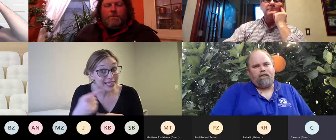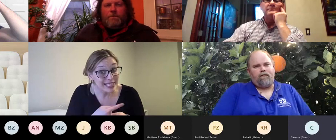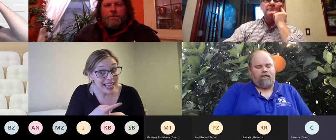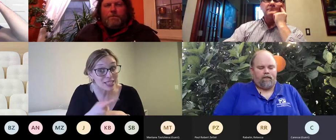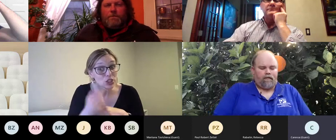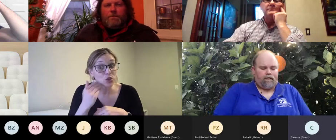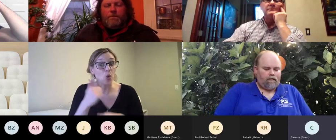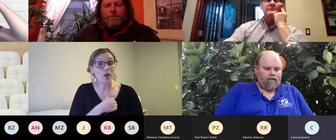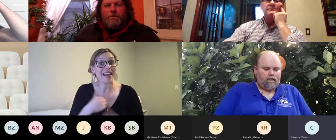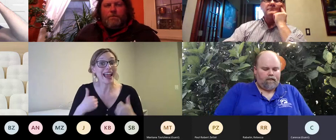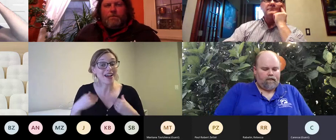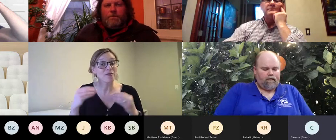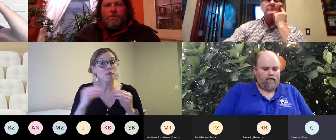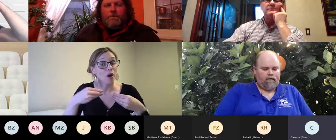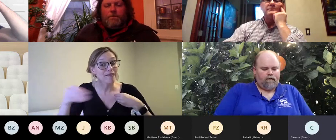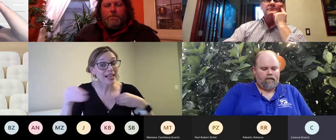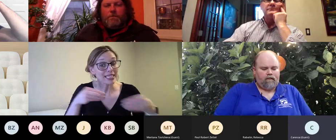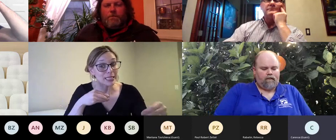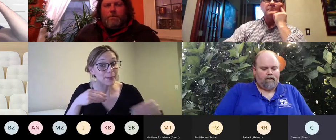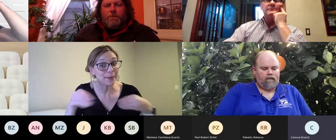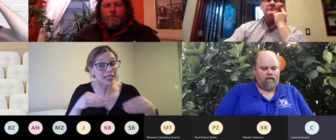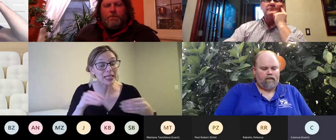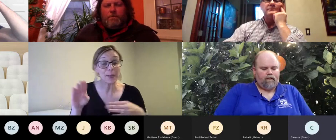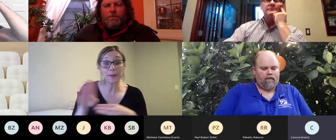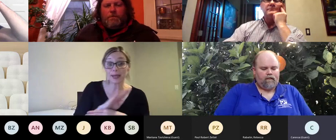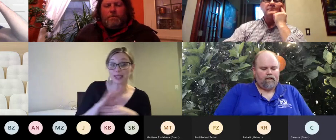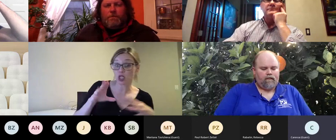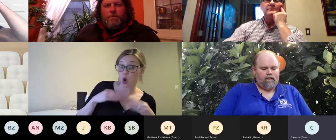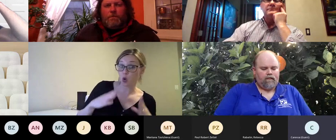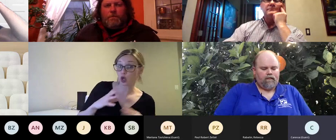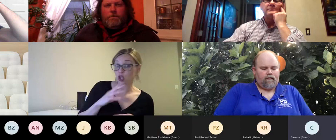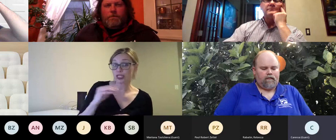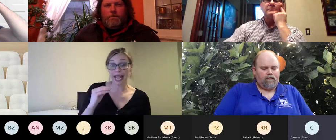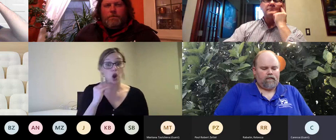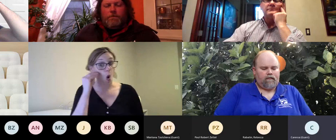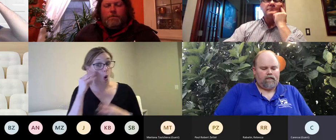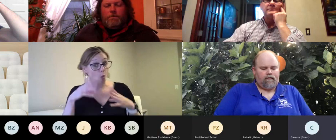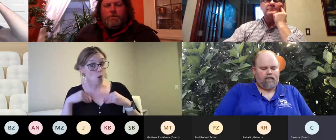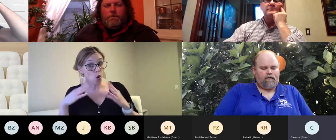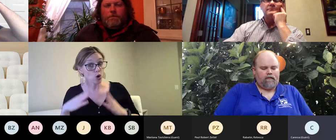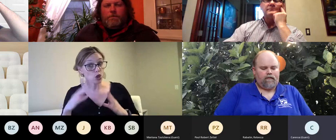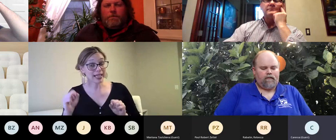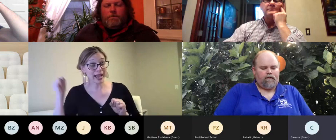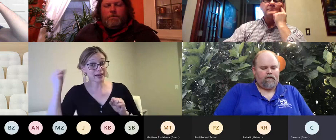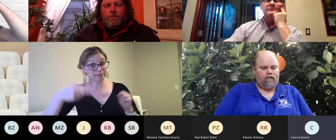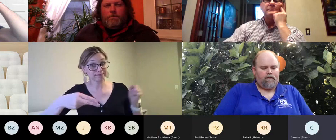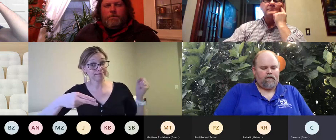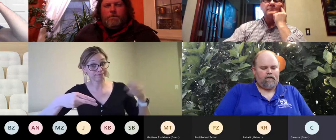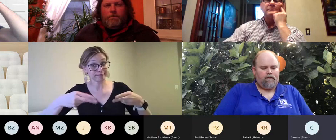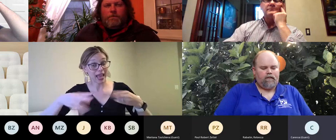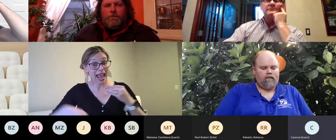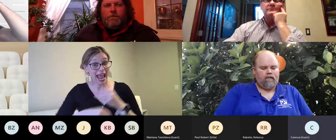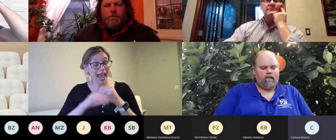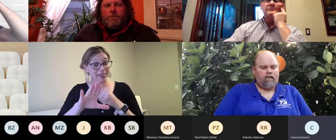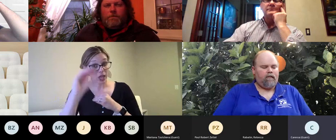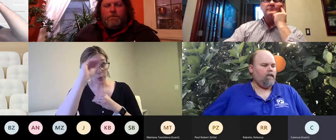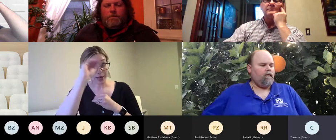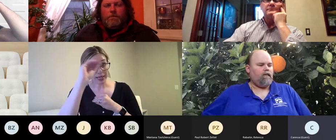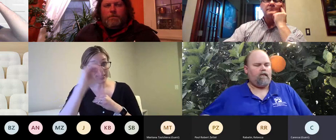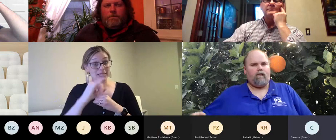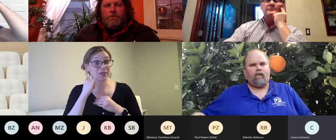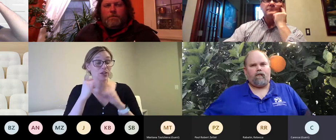little bit more flexibility, where business owners and residents can contribute their opinions, and whether that has to do